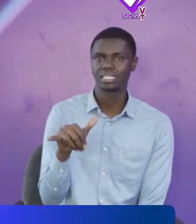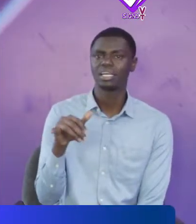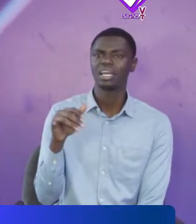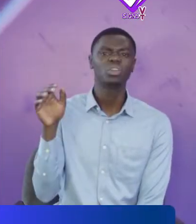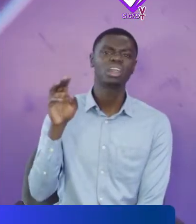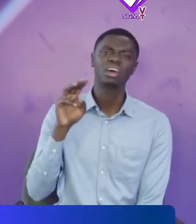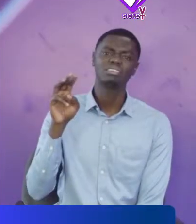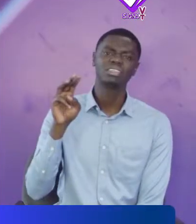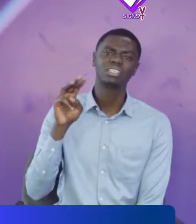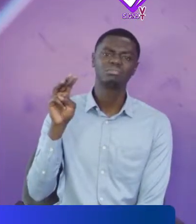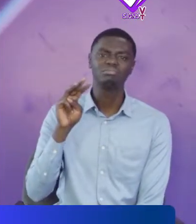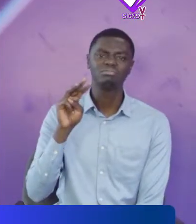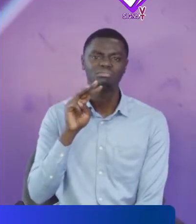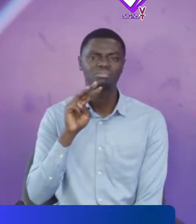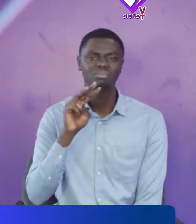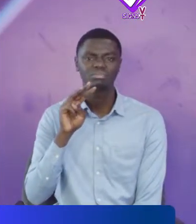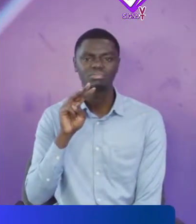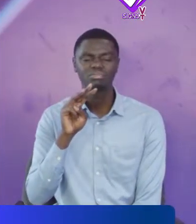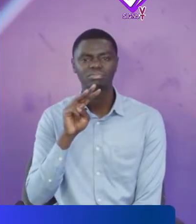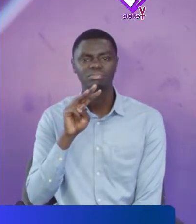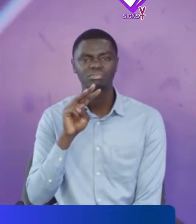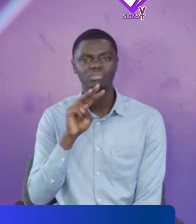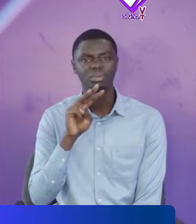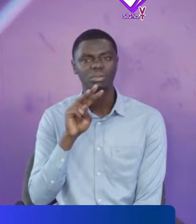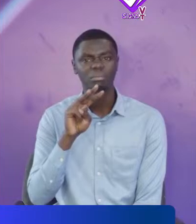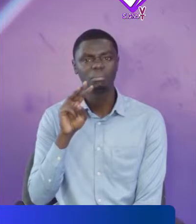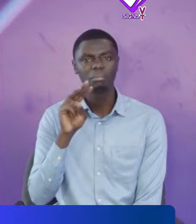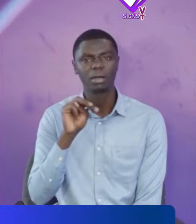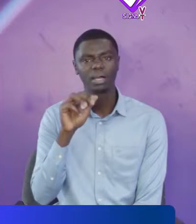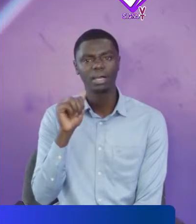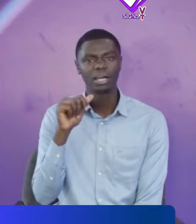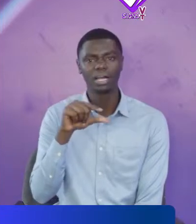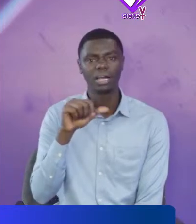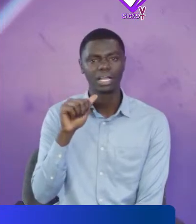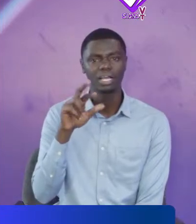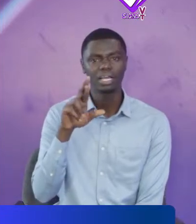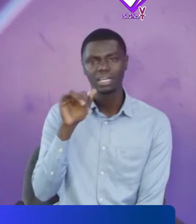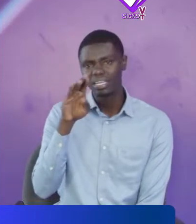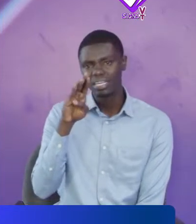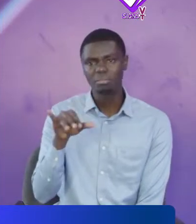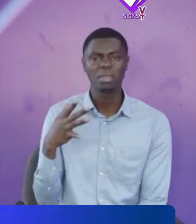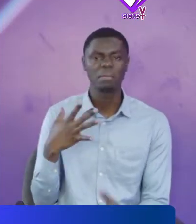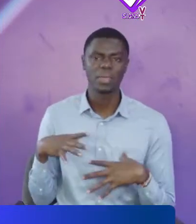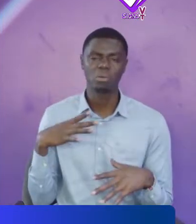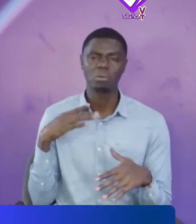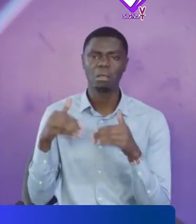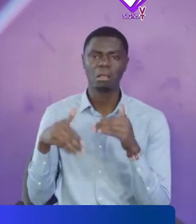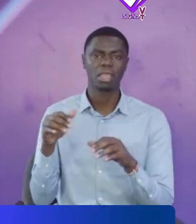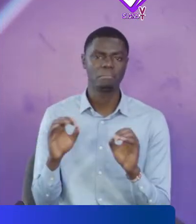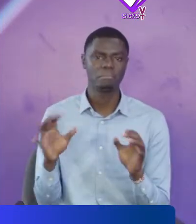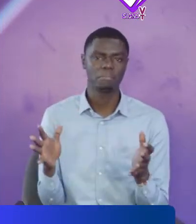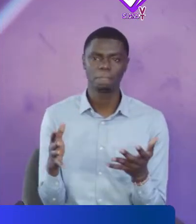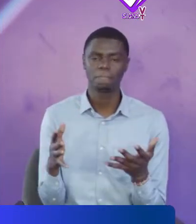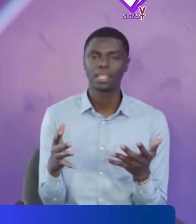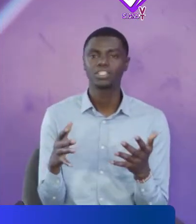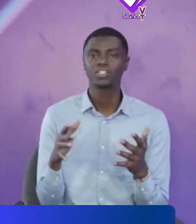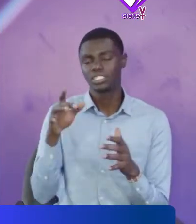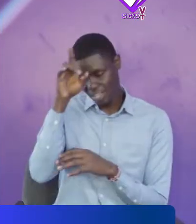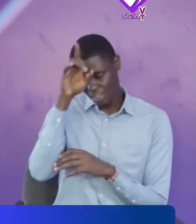it, almost. It's like there's no battle in Magarini there. It's actually very village sort of campaign at the moment.